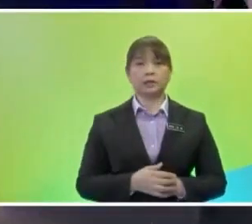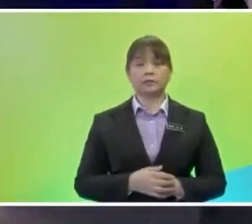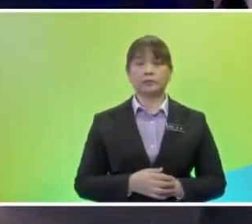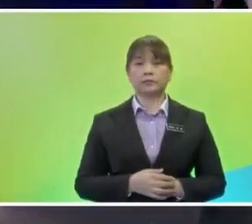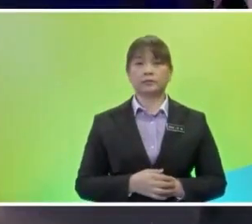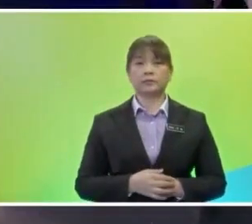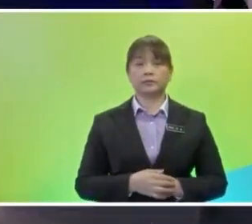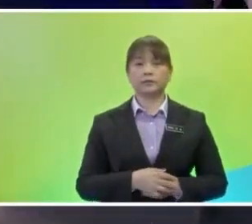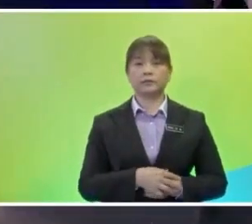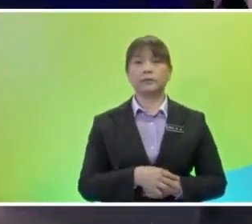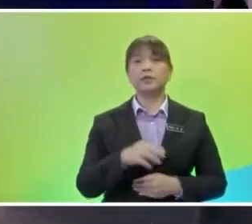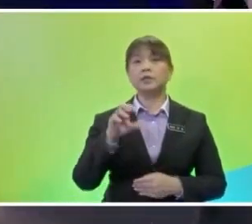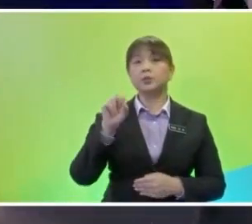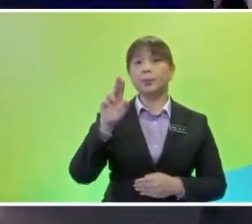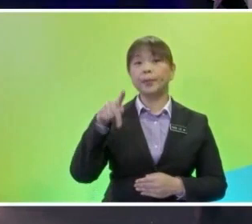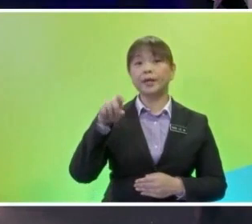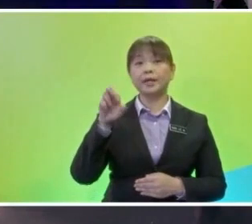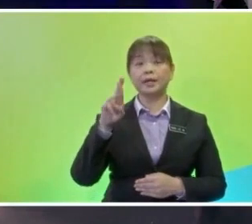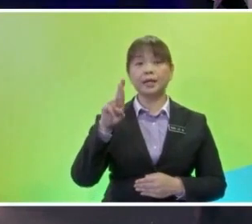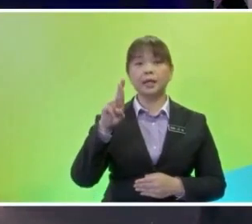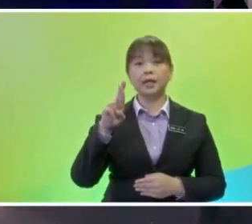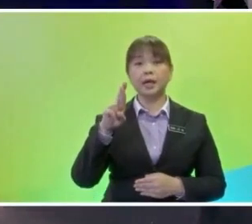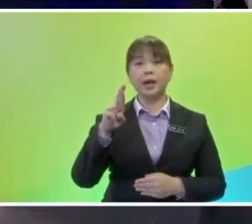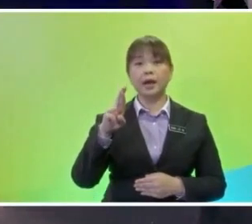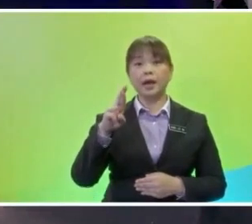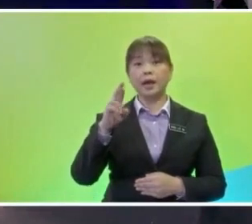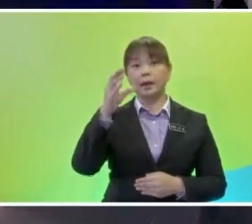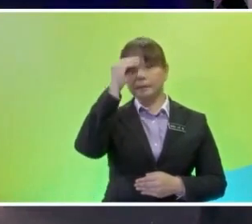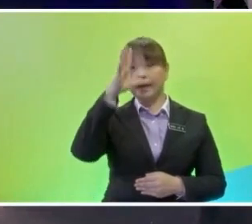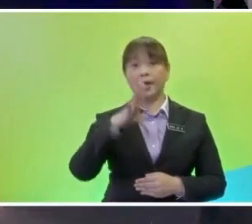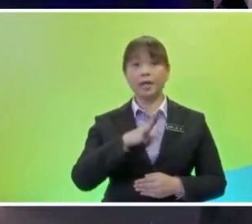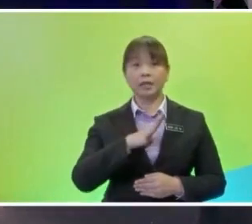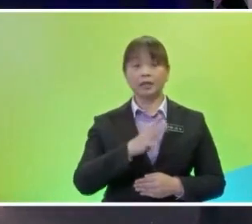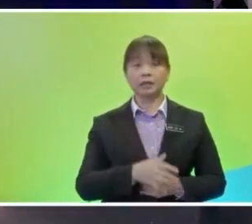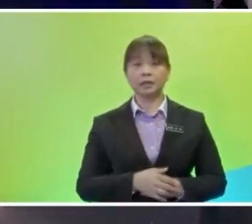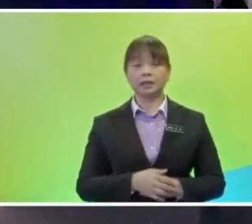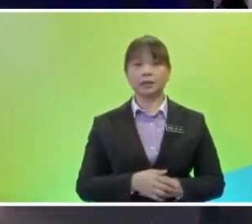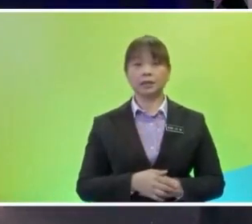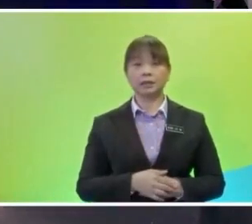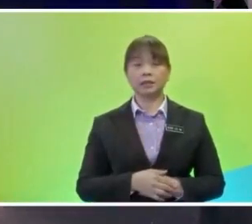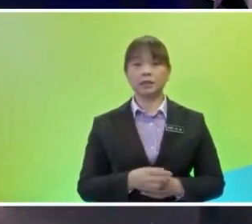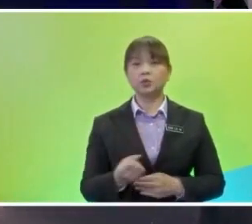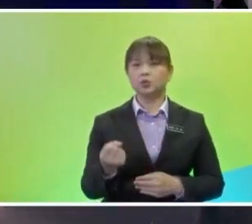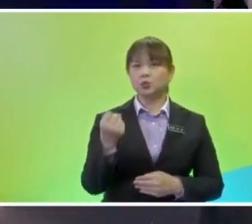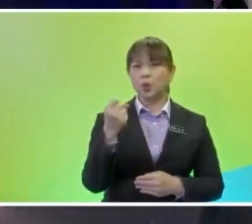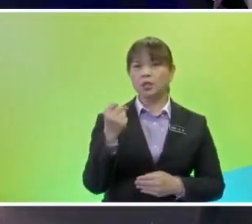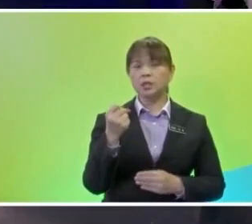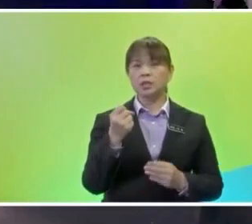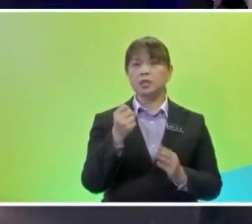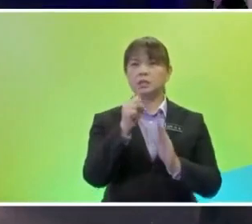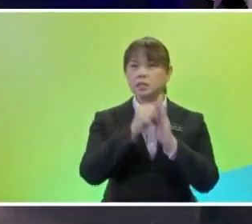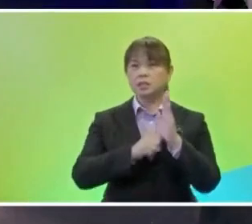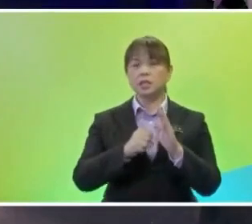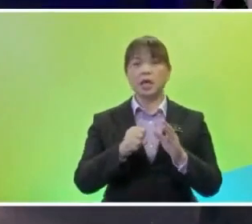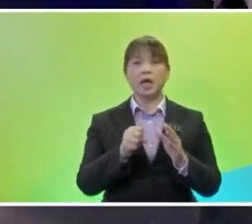Superman is a comic character who is the strongest man in the world. The strongest man in the